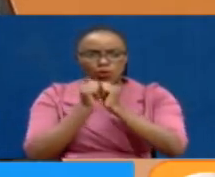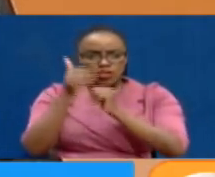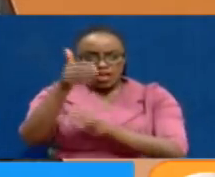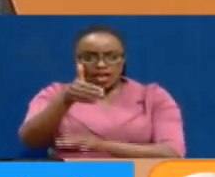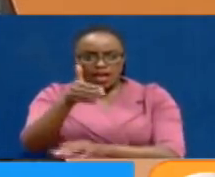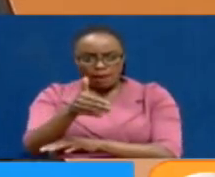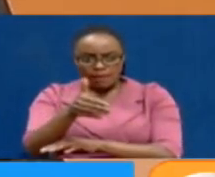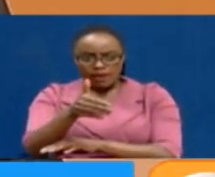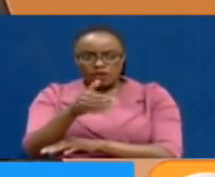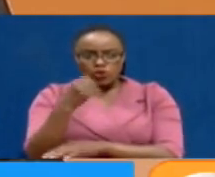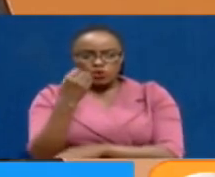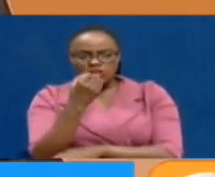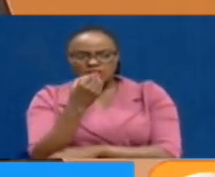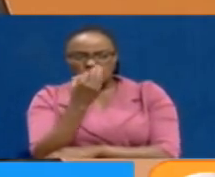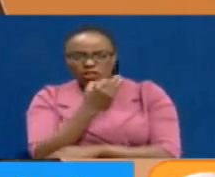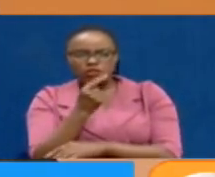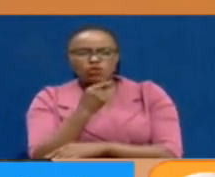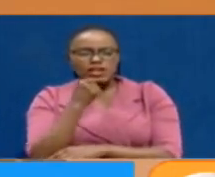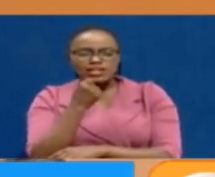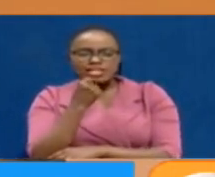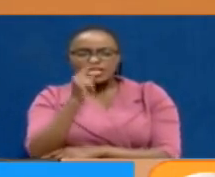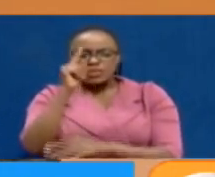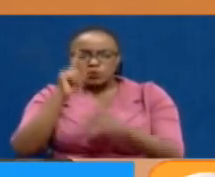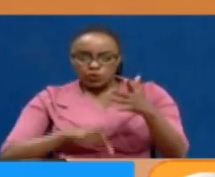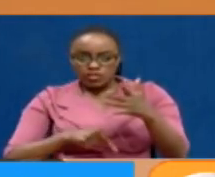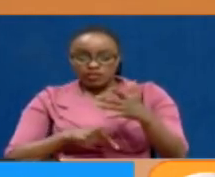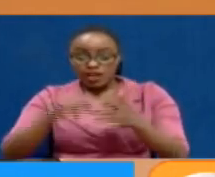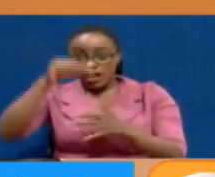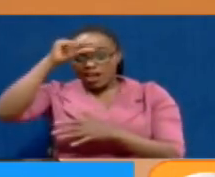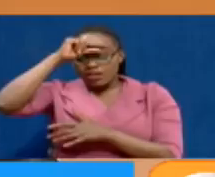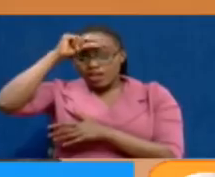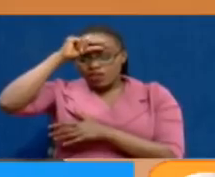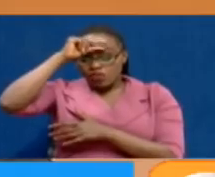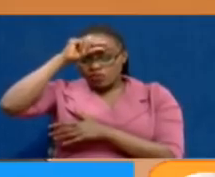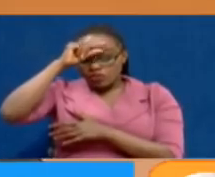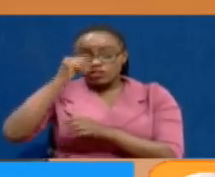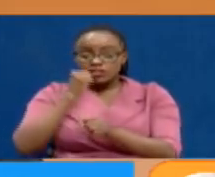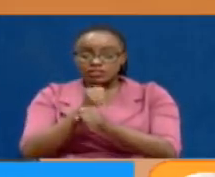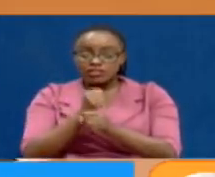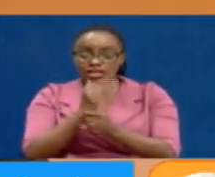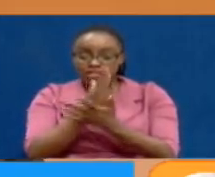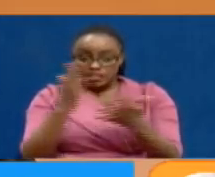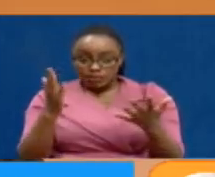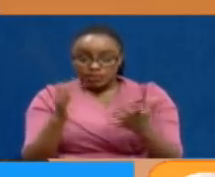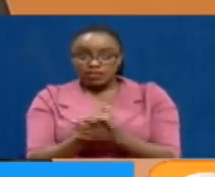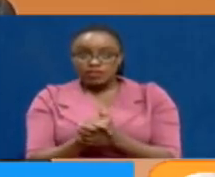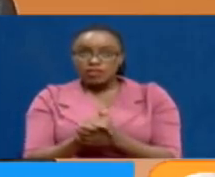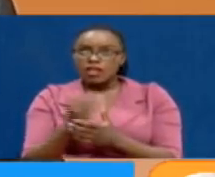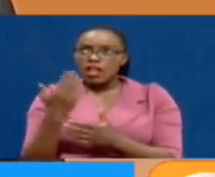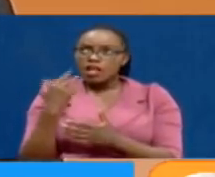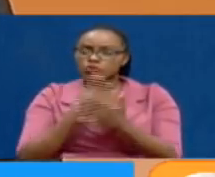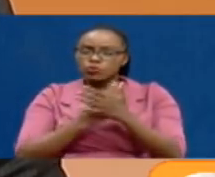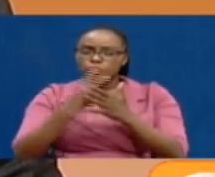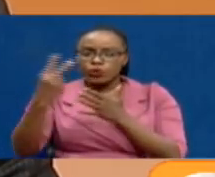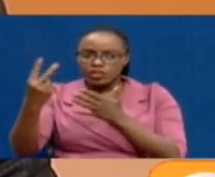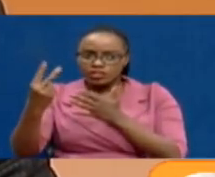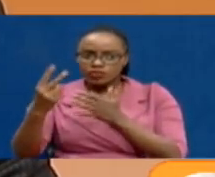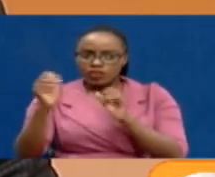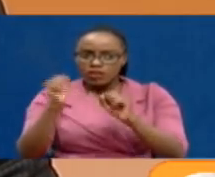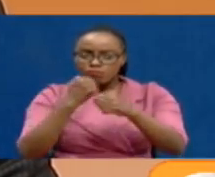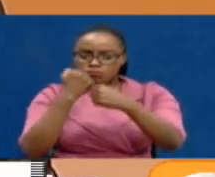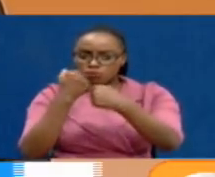on Wednesday, and we mentioned that the government has done something, at least in the last 2 weeks. We